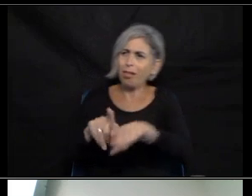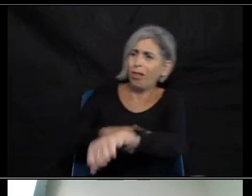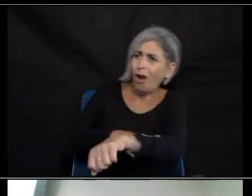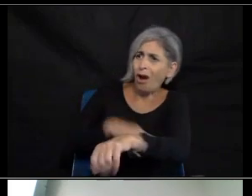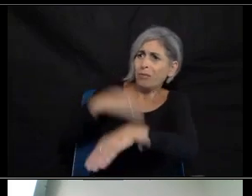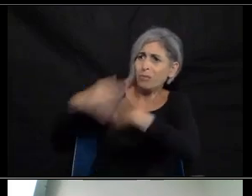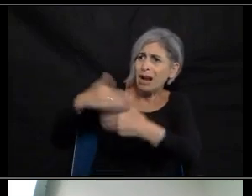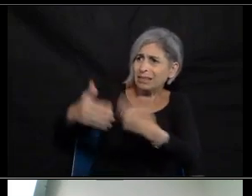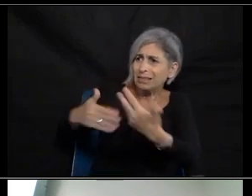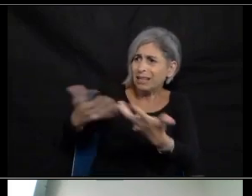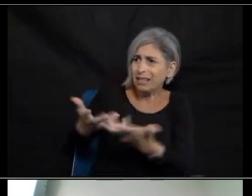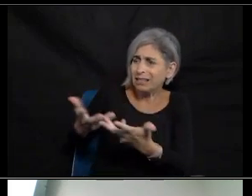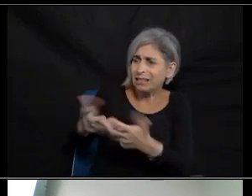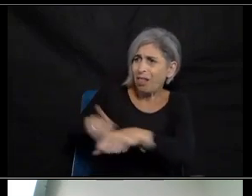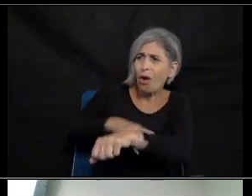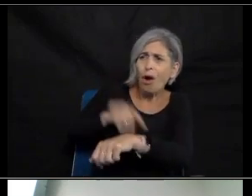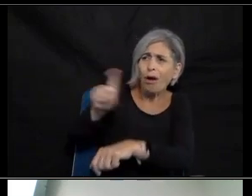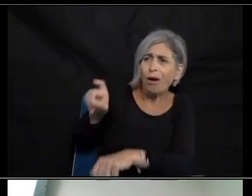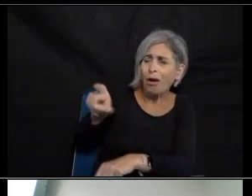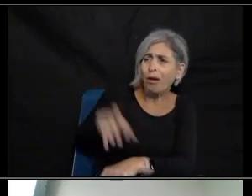take?